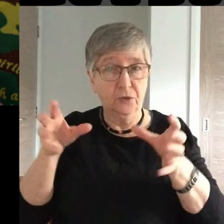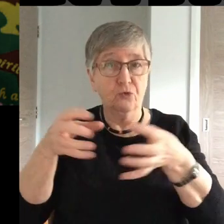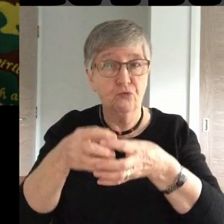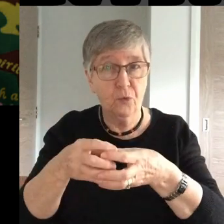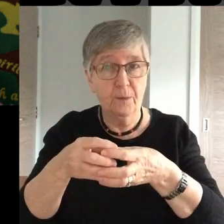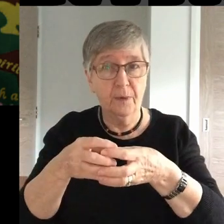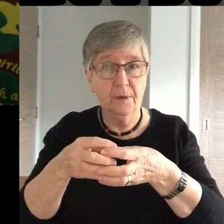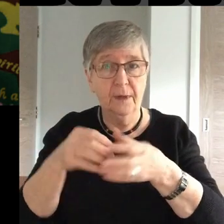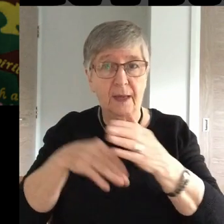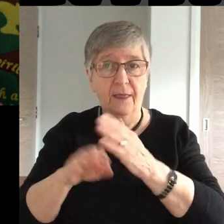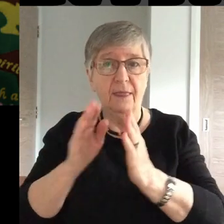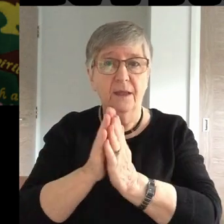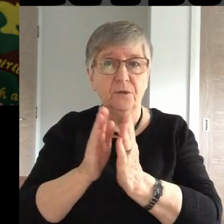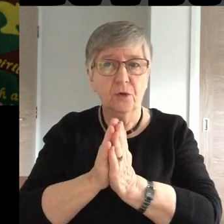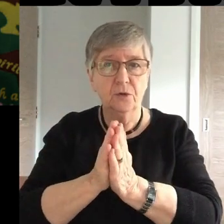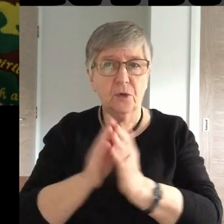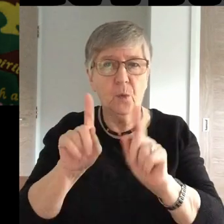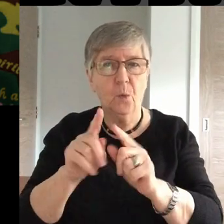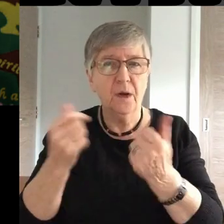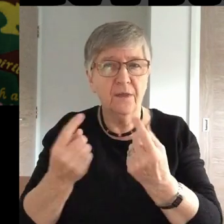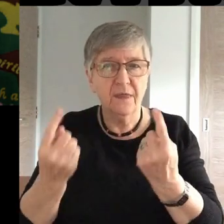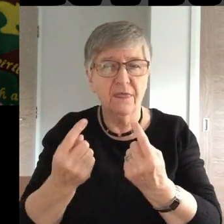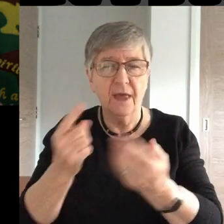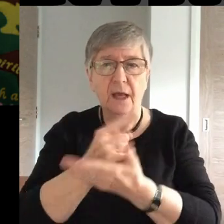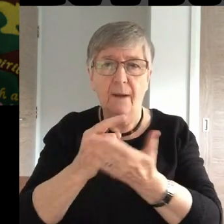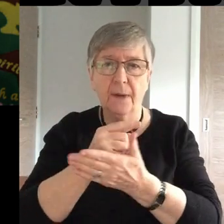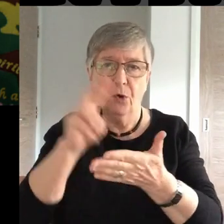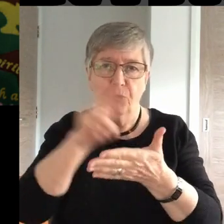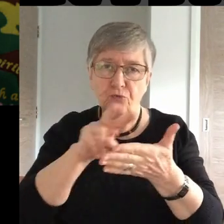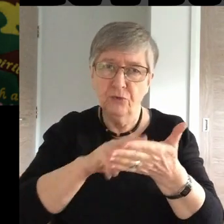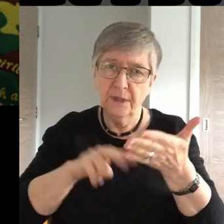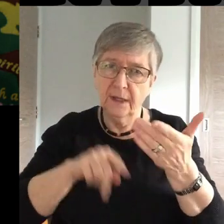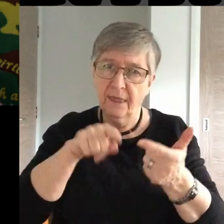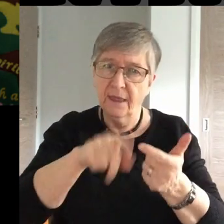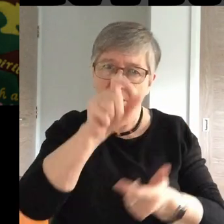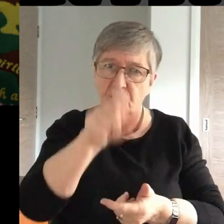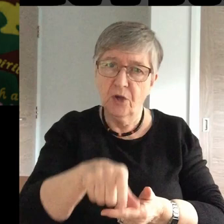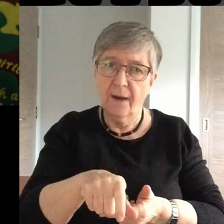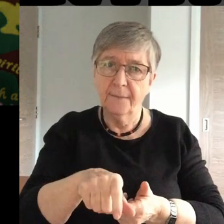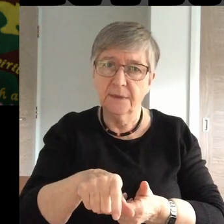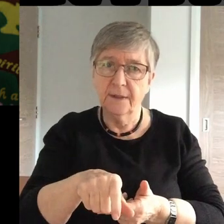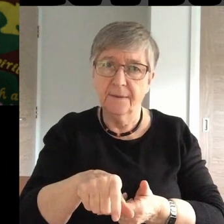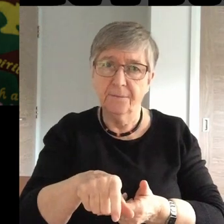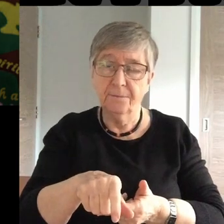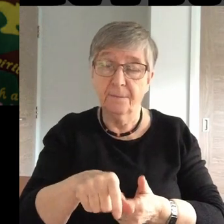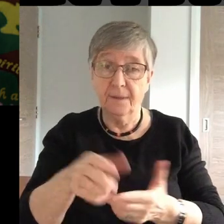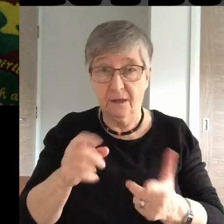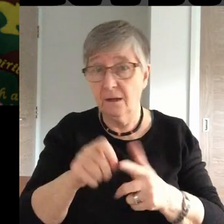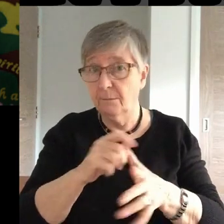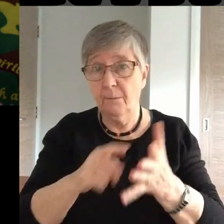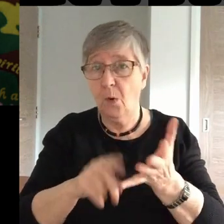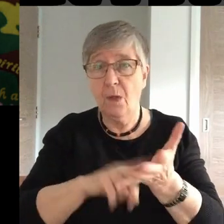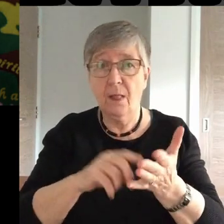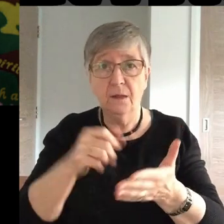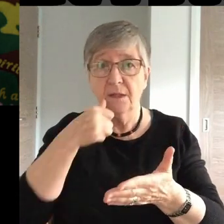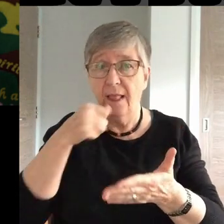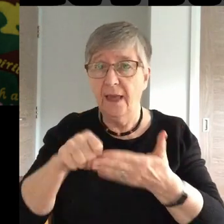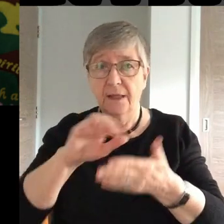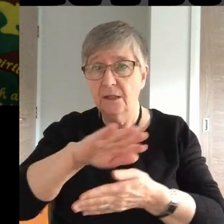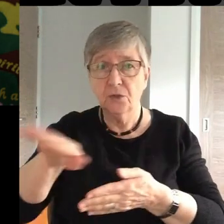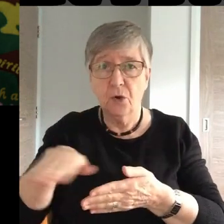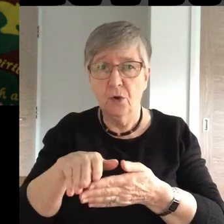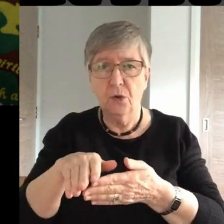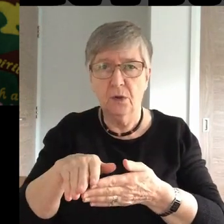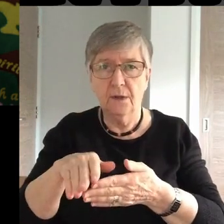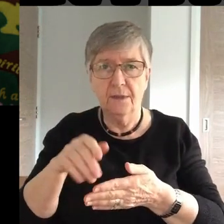Because one of the great breathtaking things about reading this particular chapter, and any of Paul's letters really, is